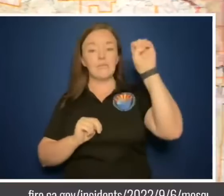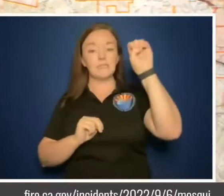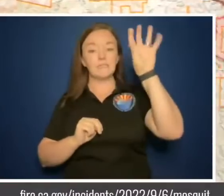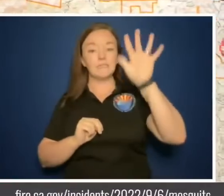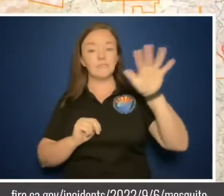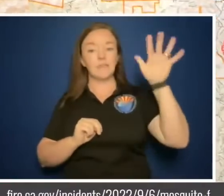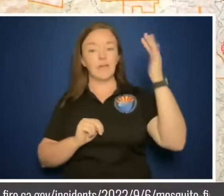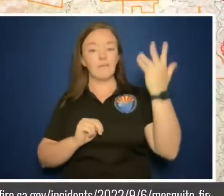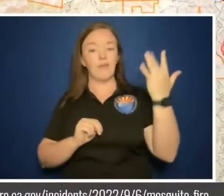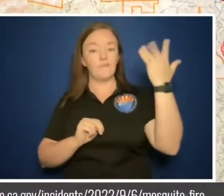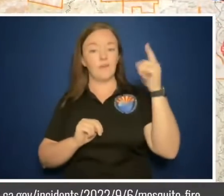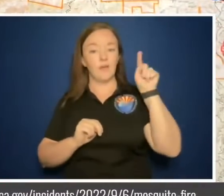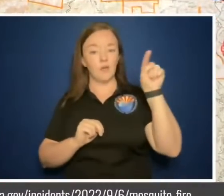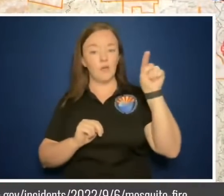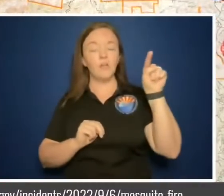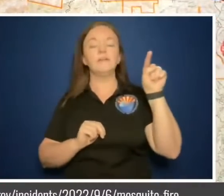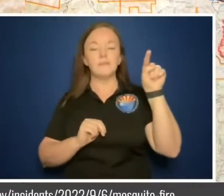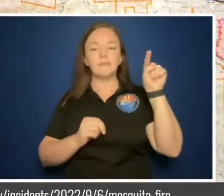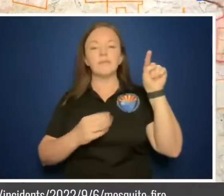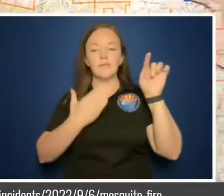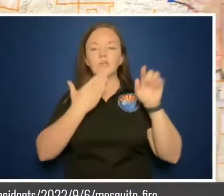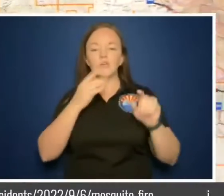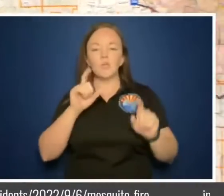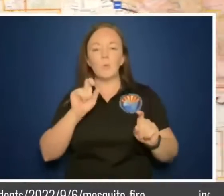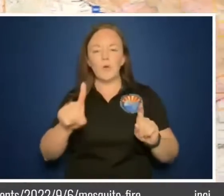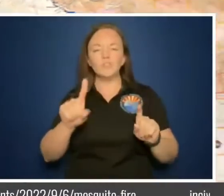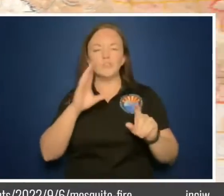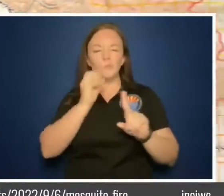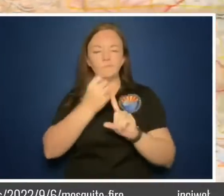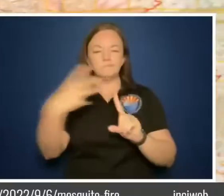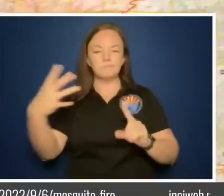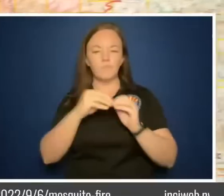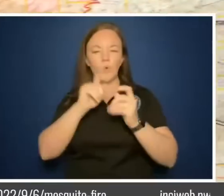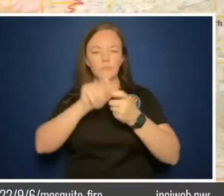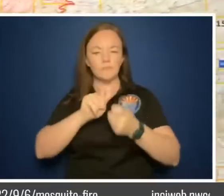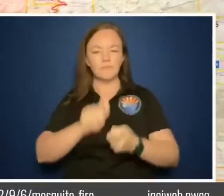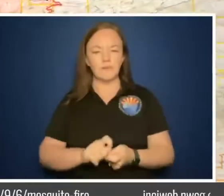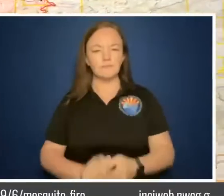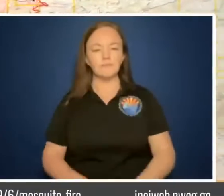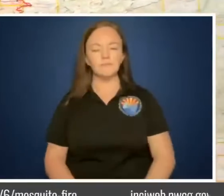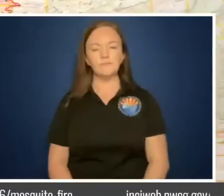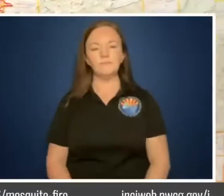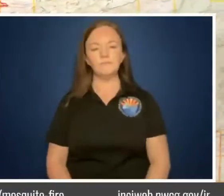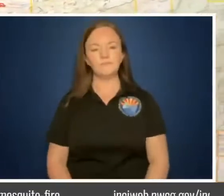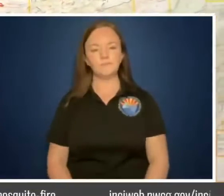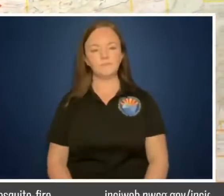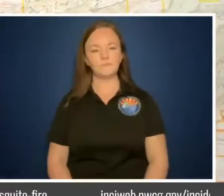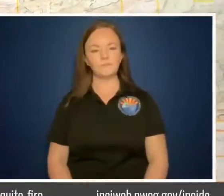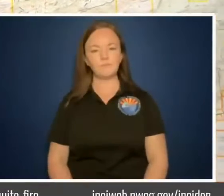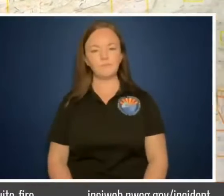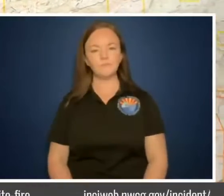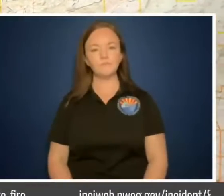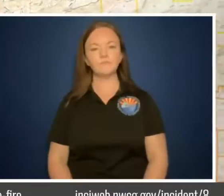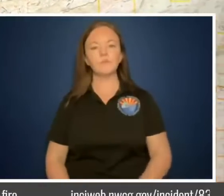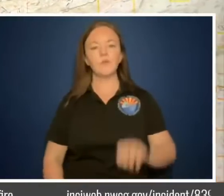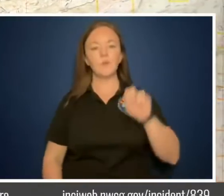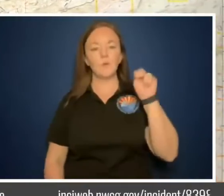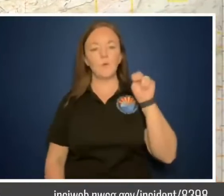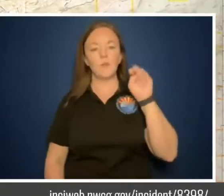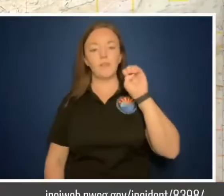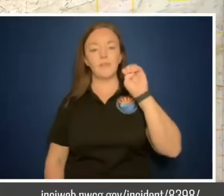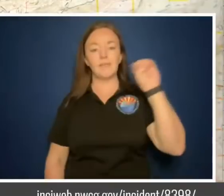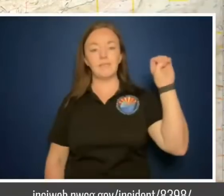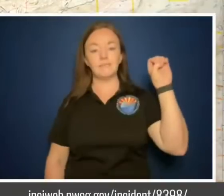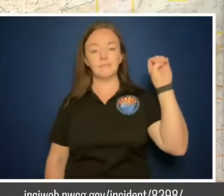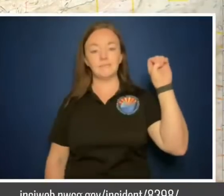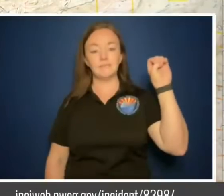it's another good question, kind of provide some more details for you. So out here kind of on the north and the east side of the fire, these